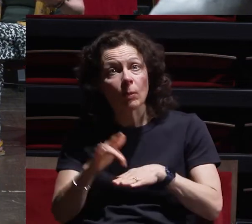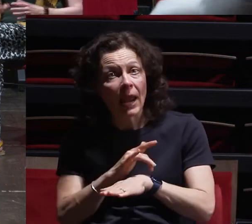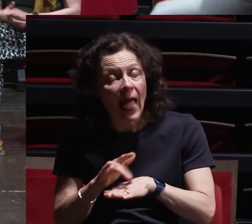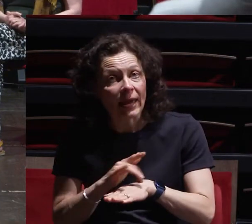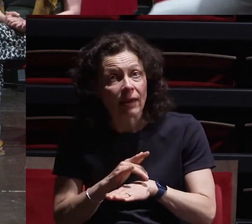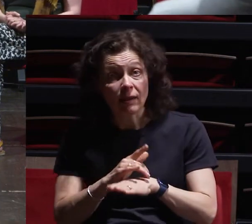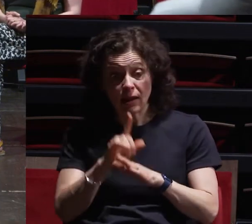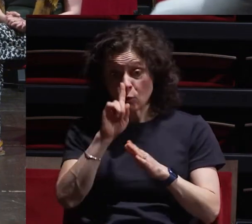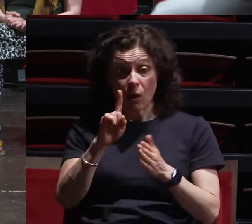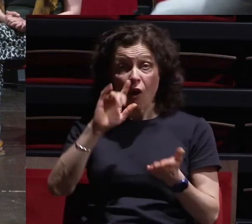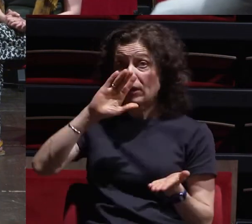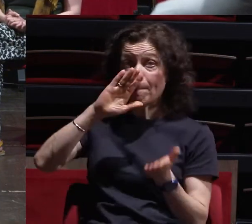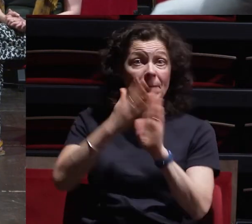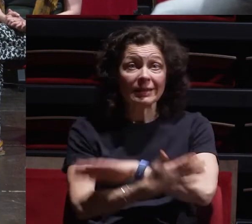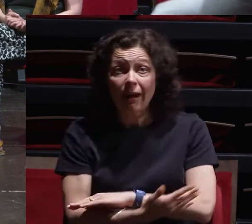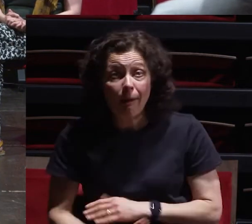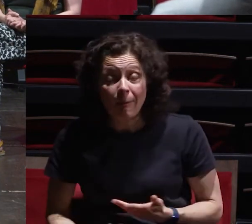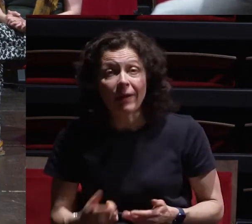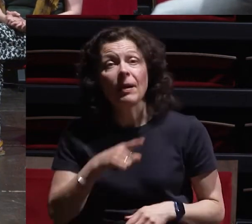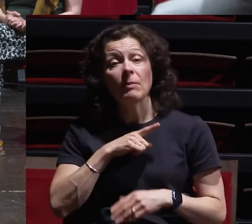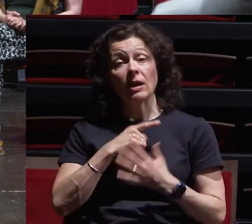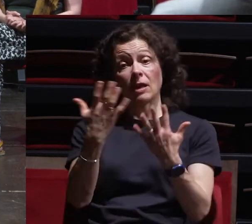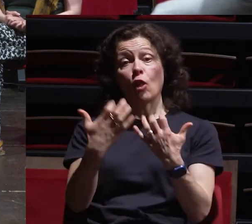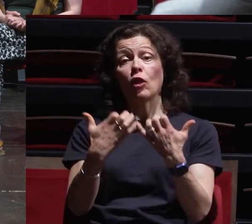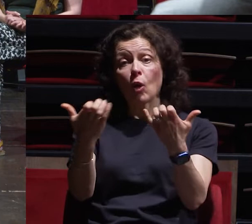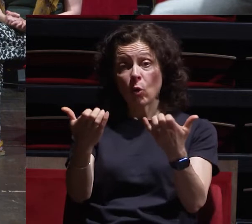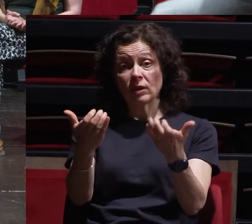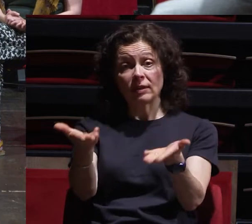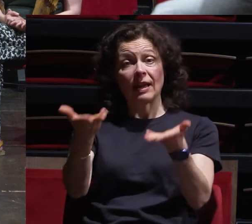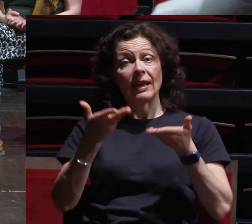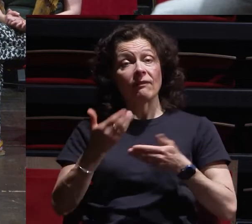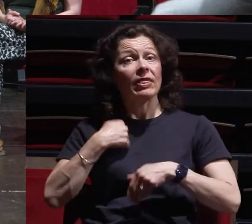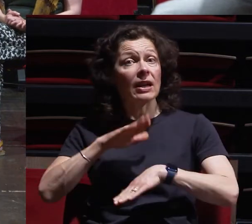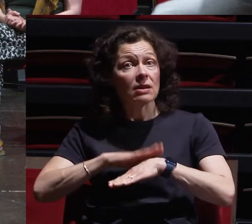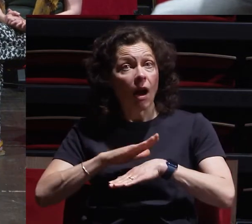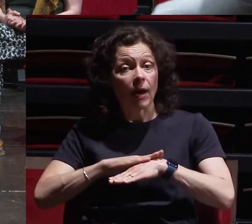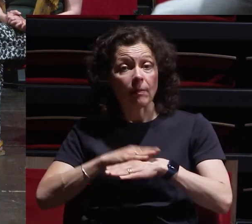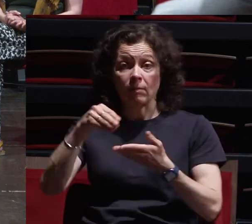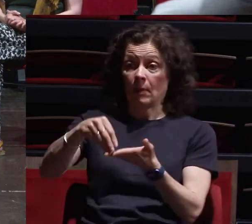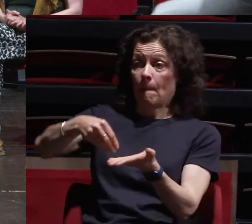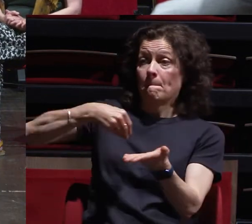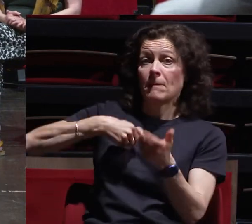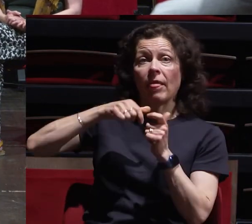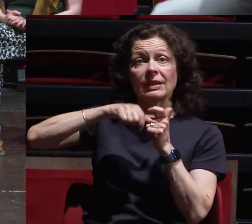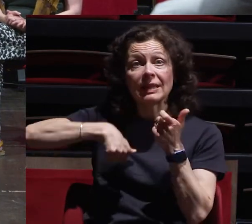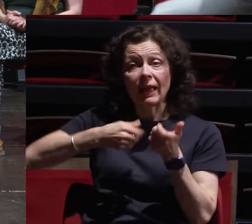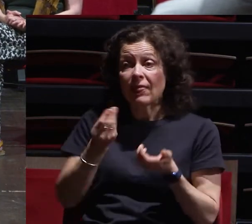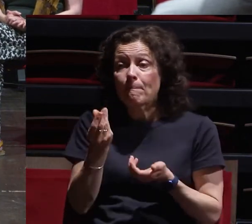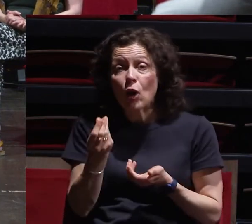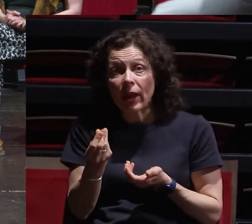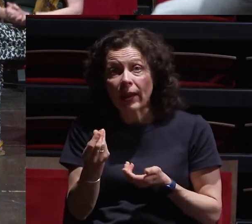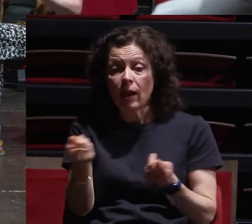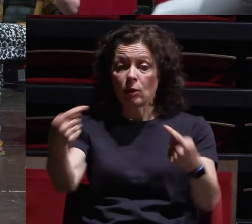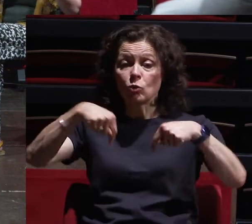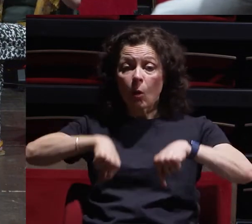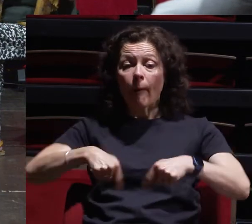audience, and you just mustn't mess it up. They're giving up their time and their money to